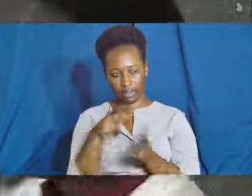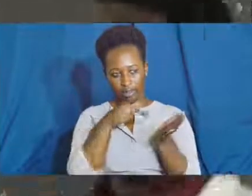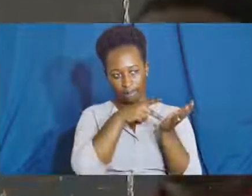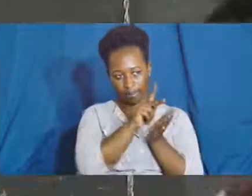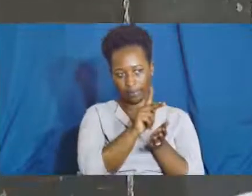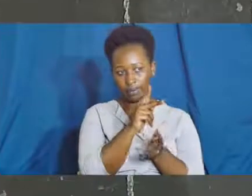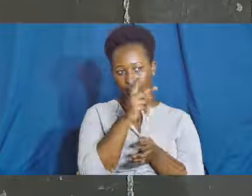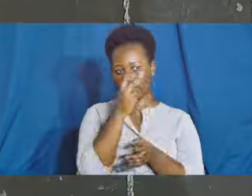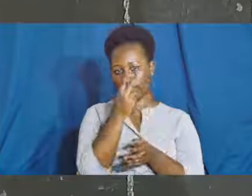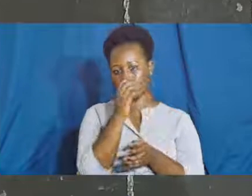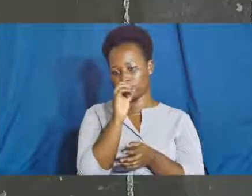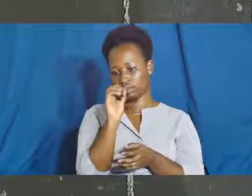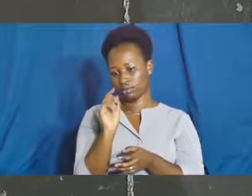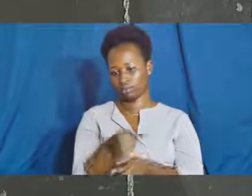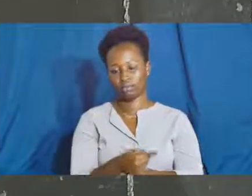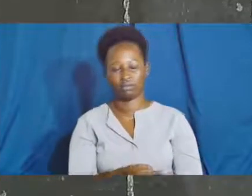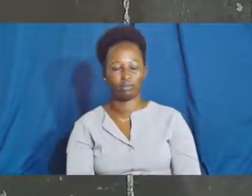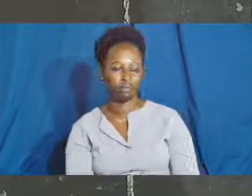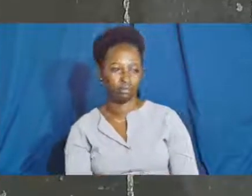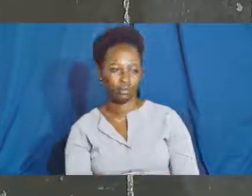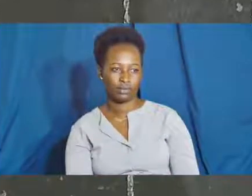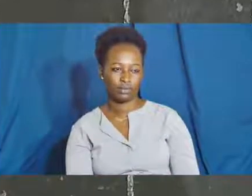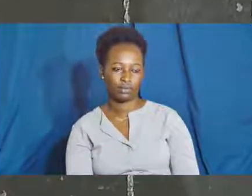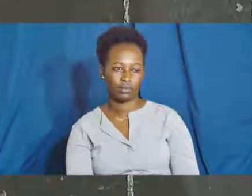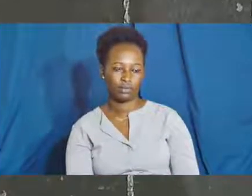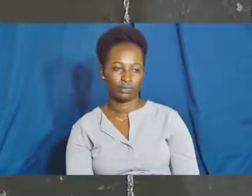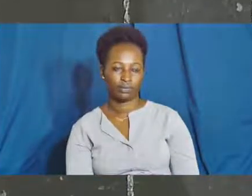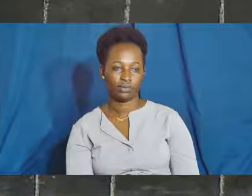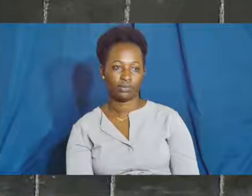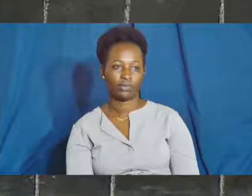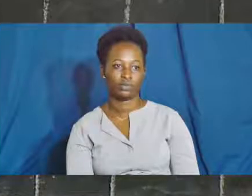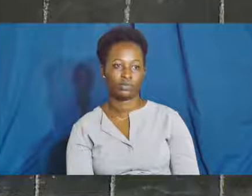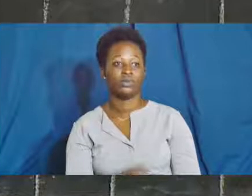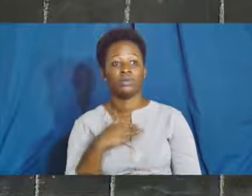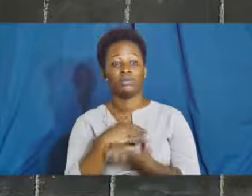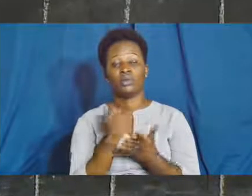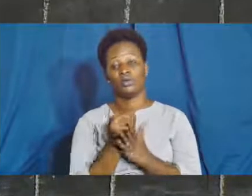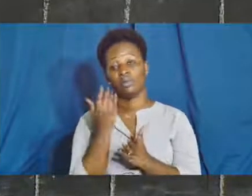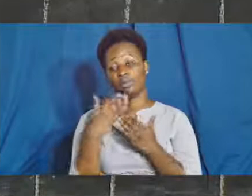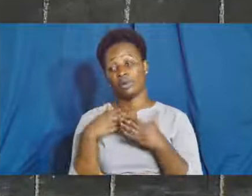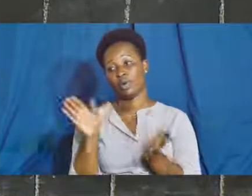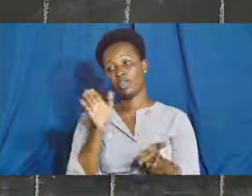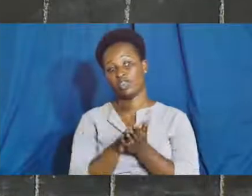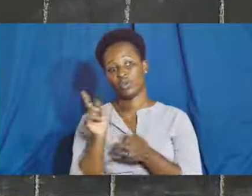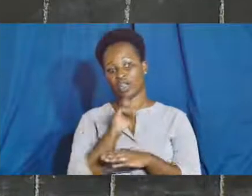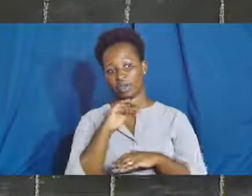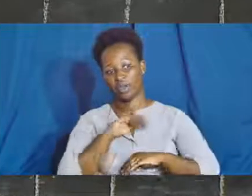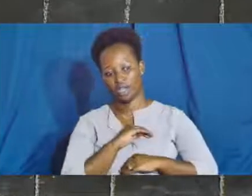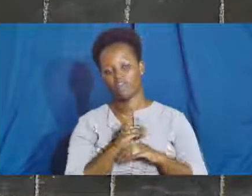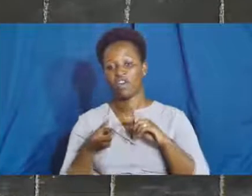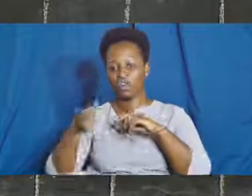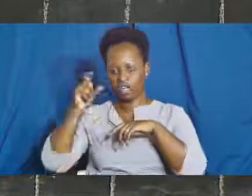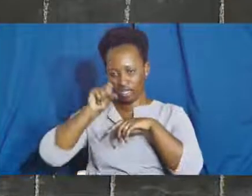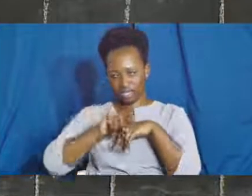they bought purchases. Simply because maybe the opening stock was not enough. So you